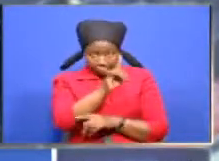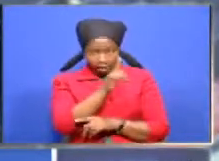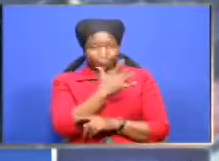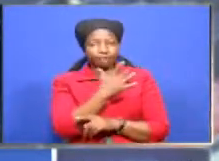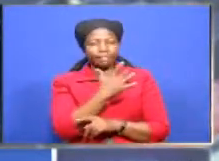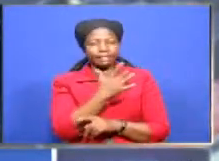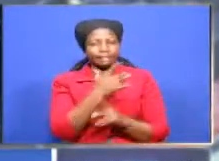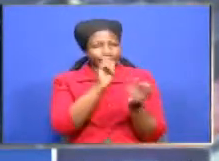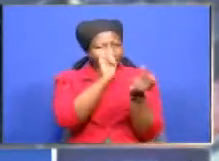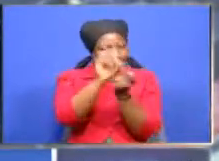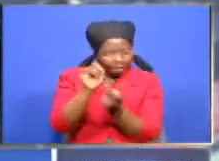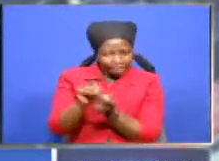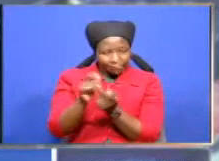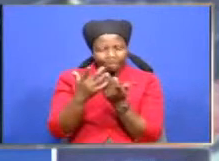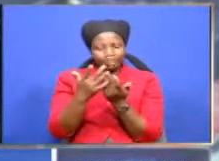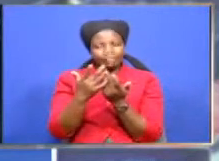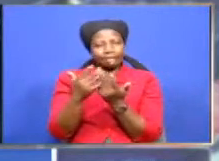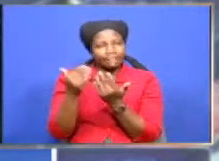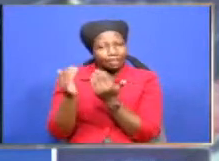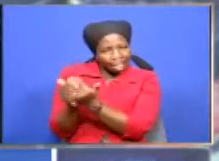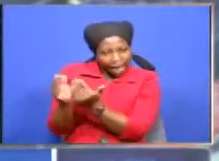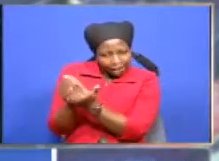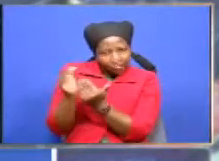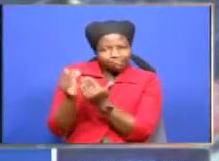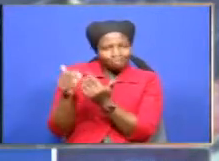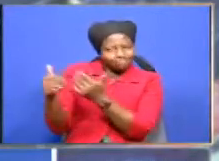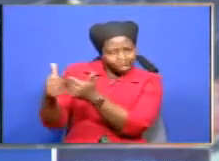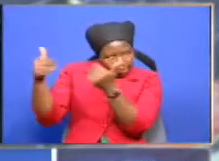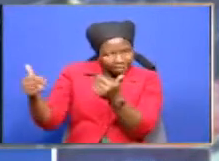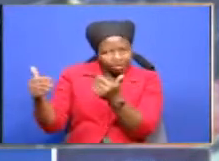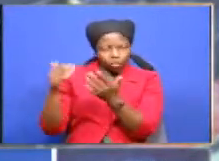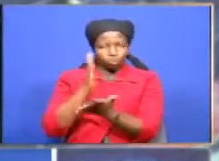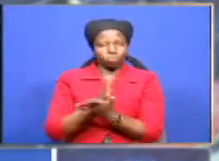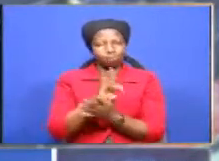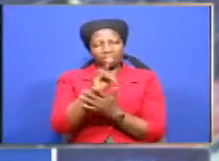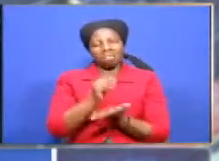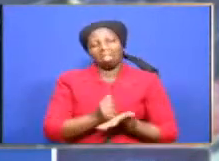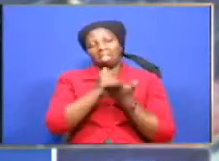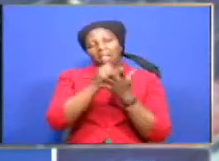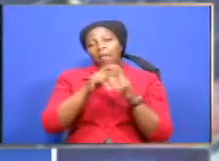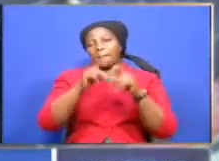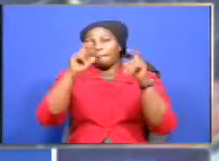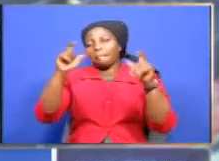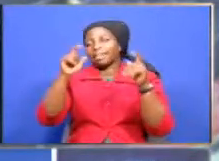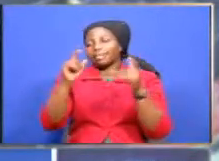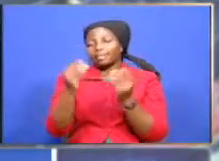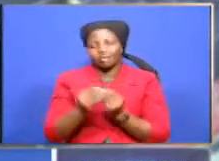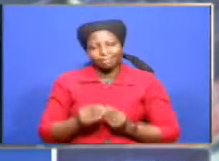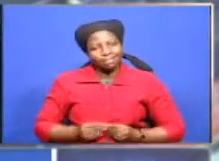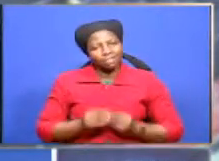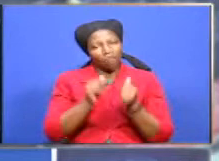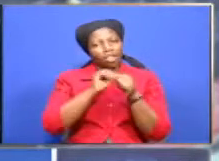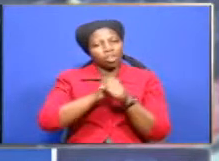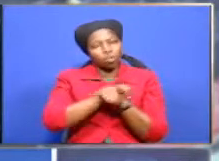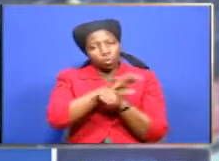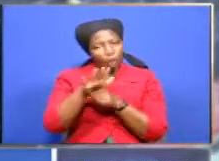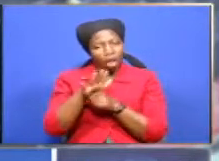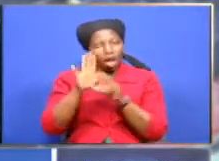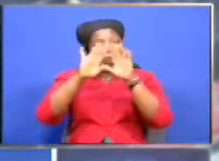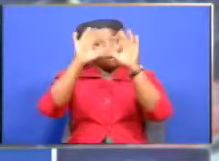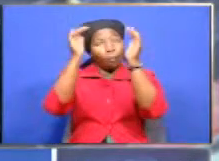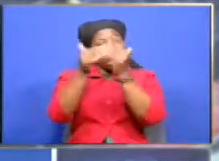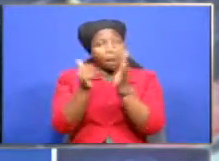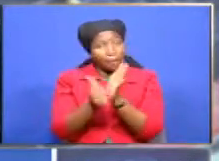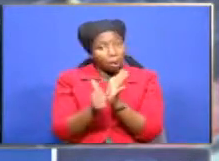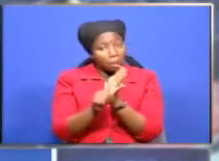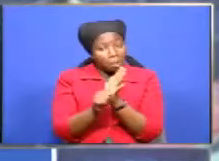testing, treating, and isolating, this will really go a long way in helping dealing with the COVID-19 global pandemic. He